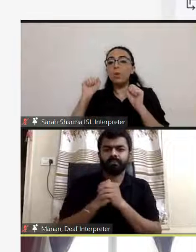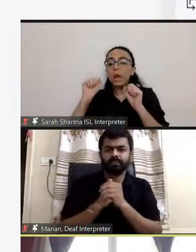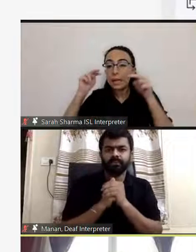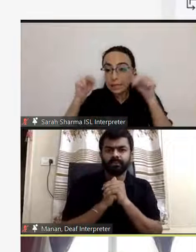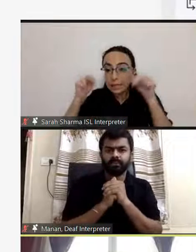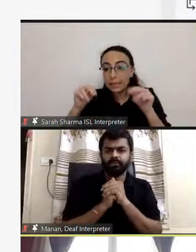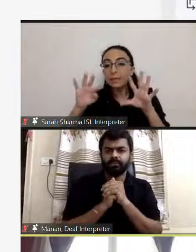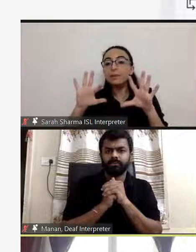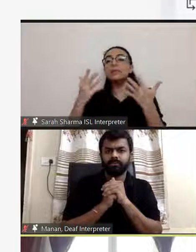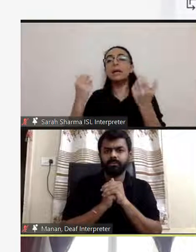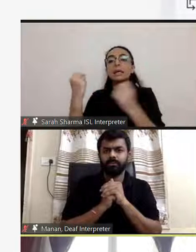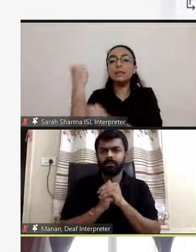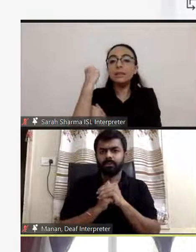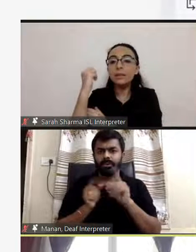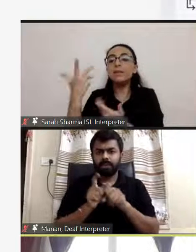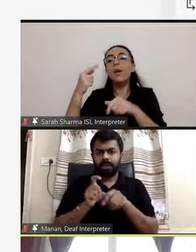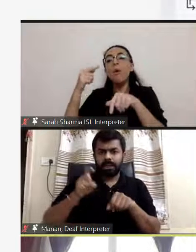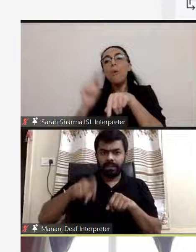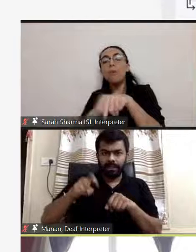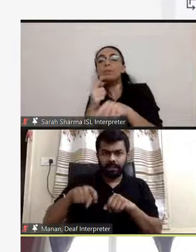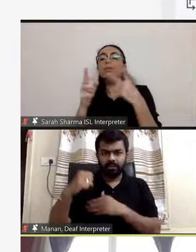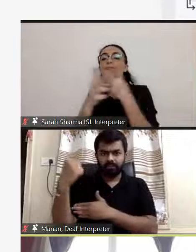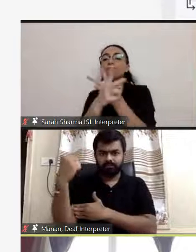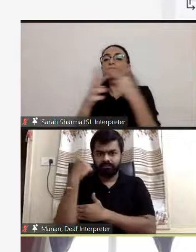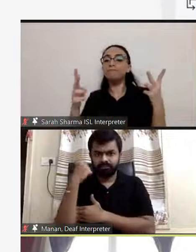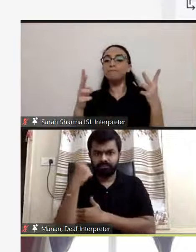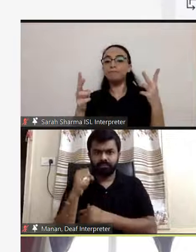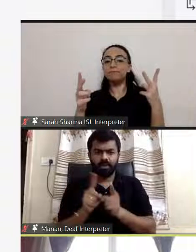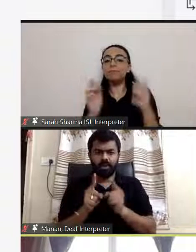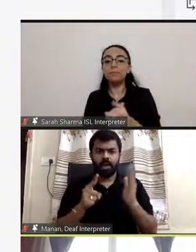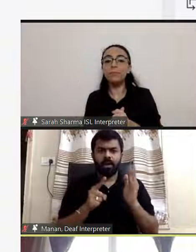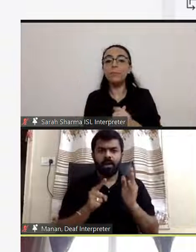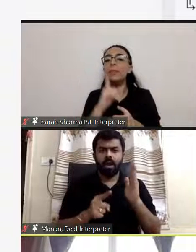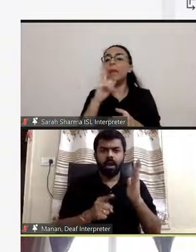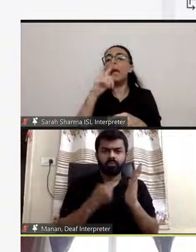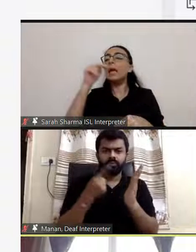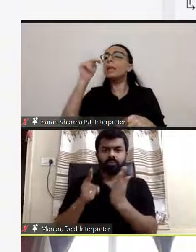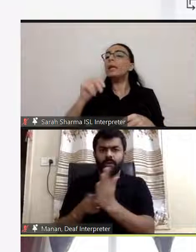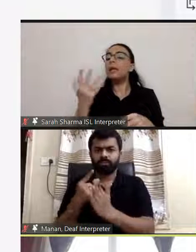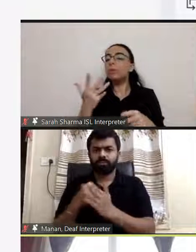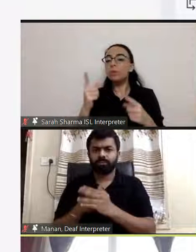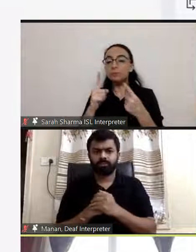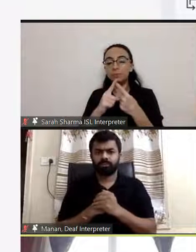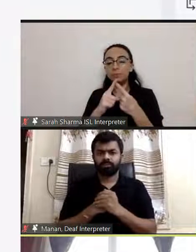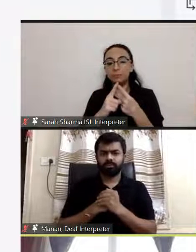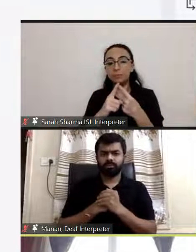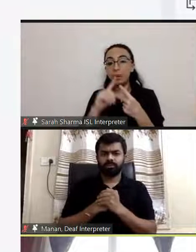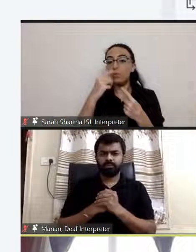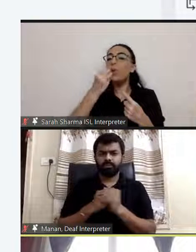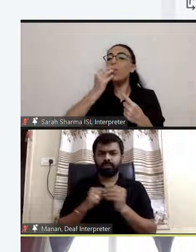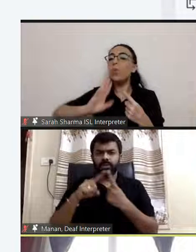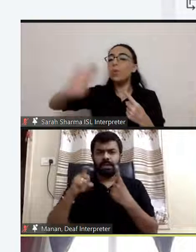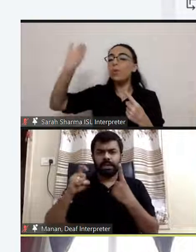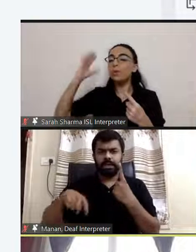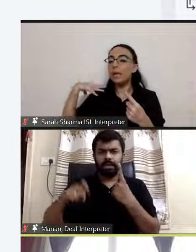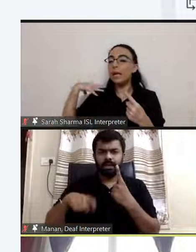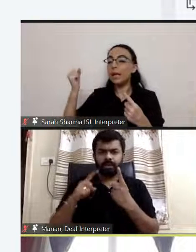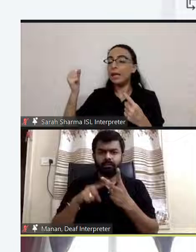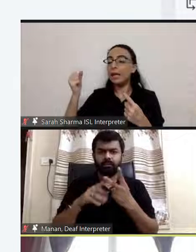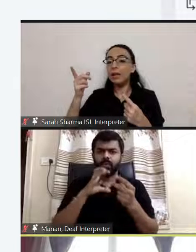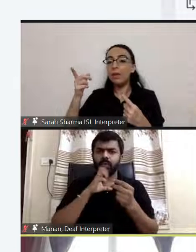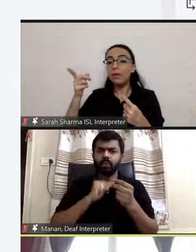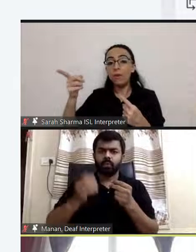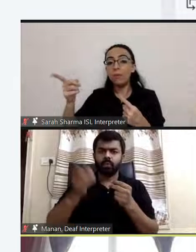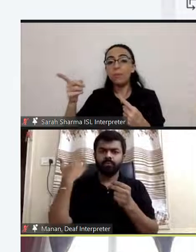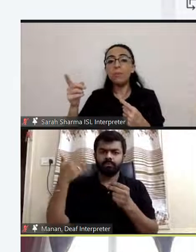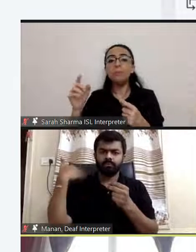and the opportunity. One of the needs was the traditional healer, they don't have microbe. They